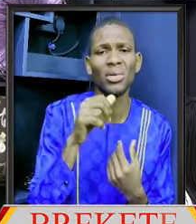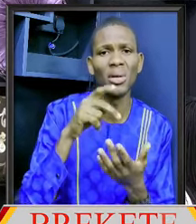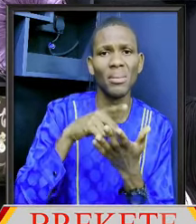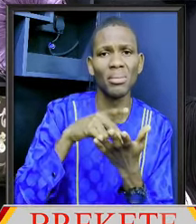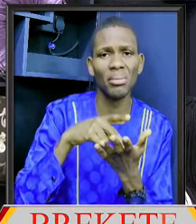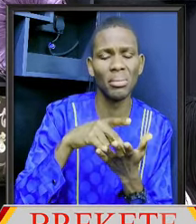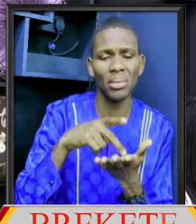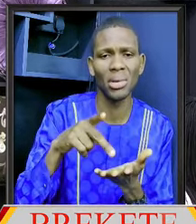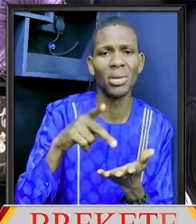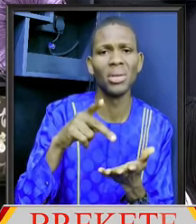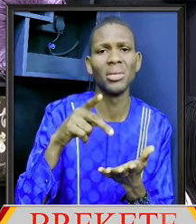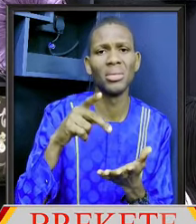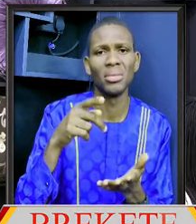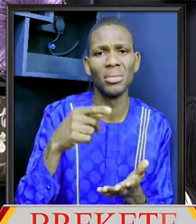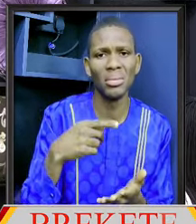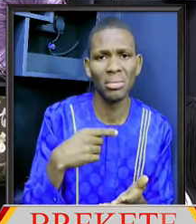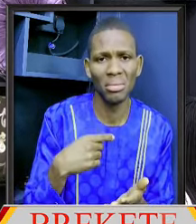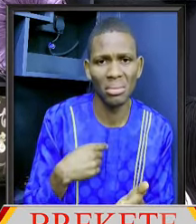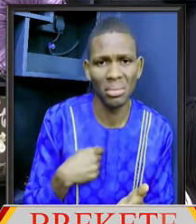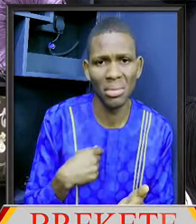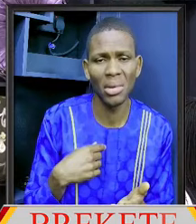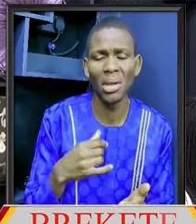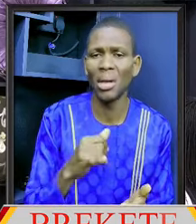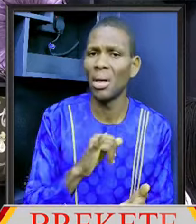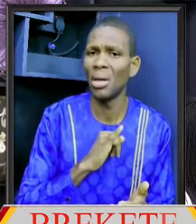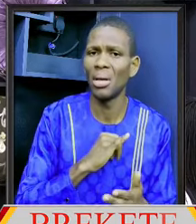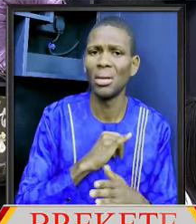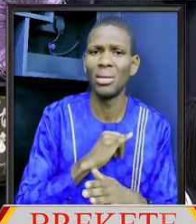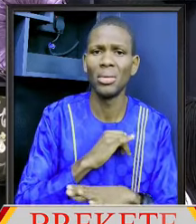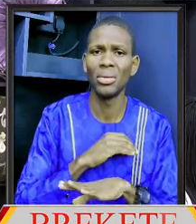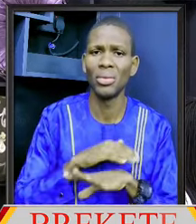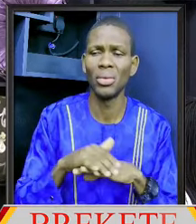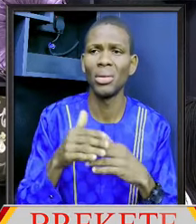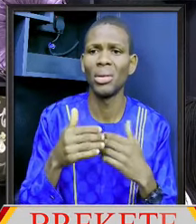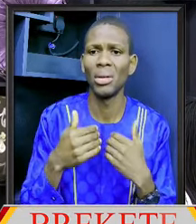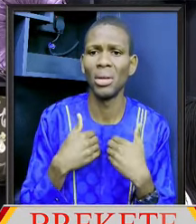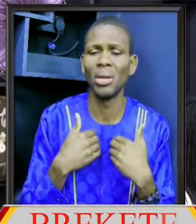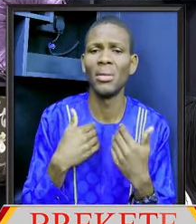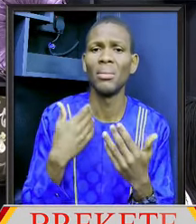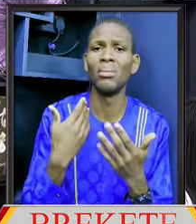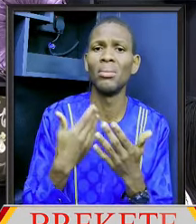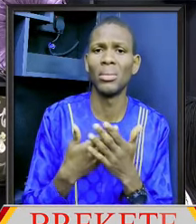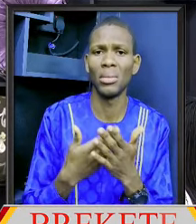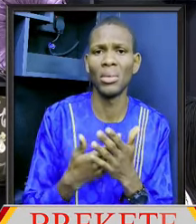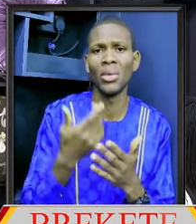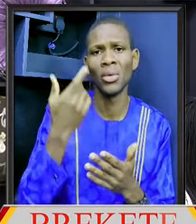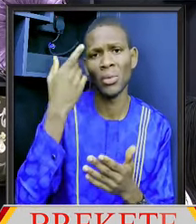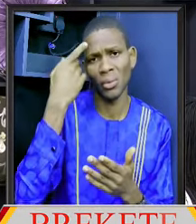paid me. I don't have money for my drugs.